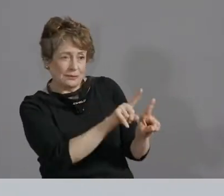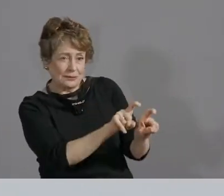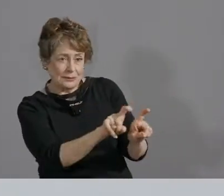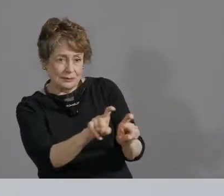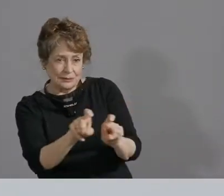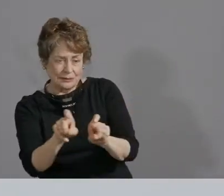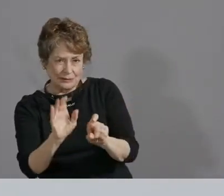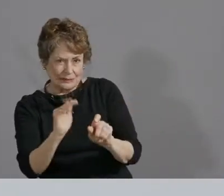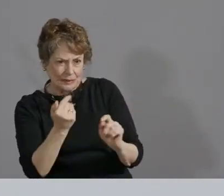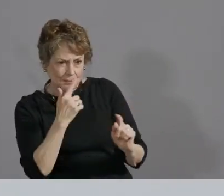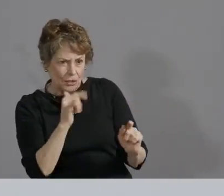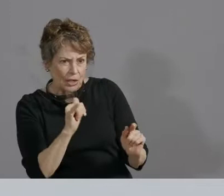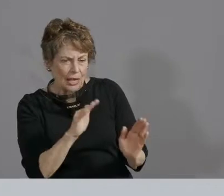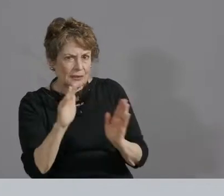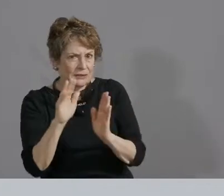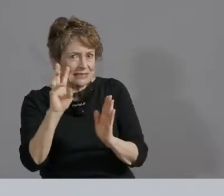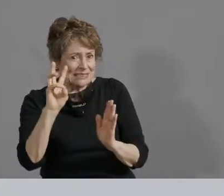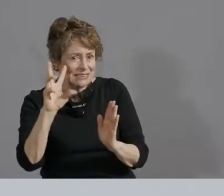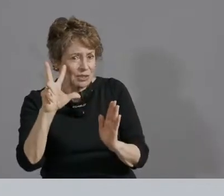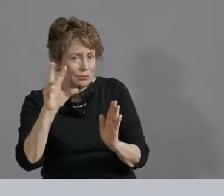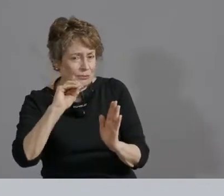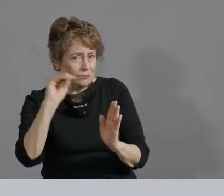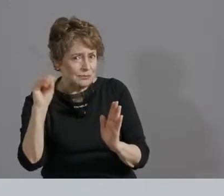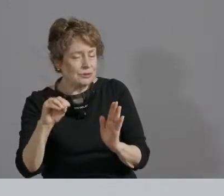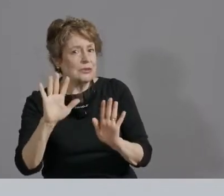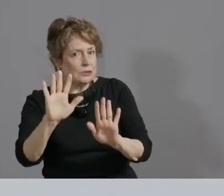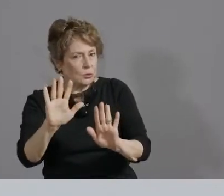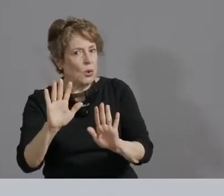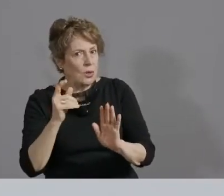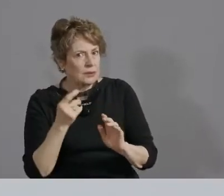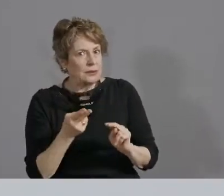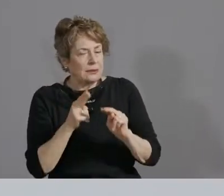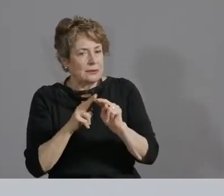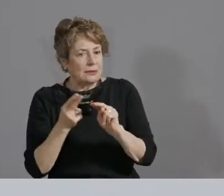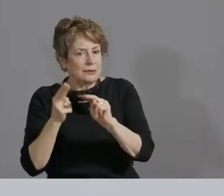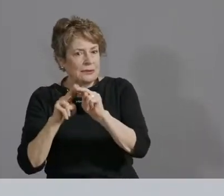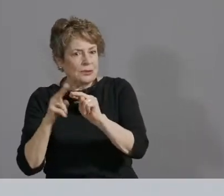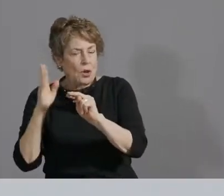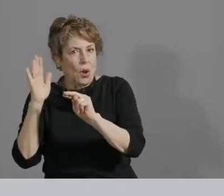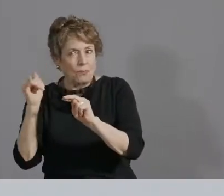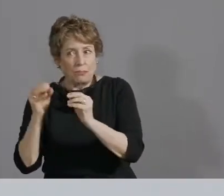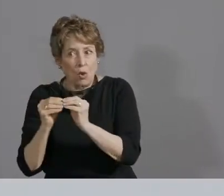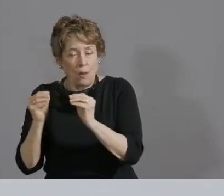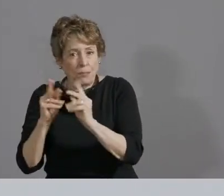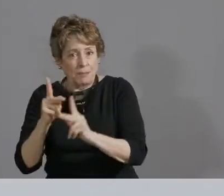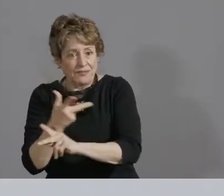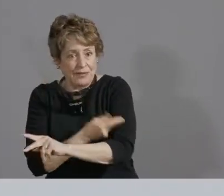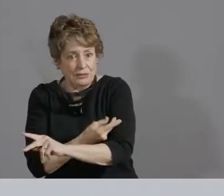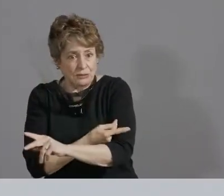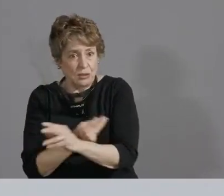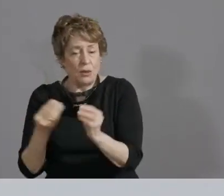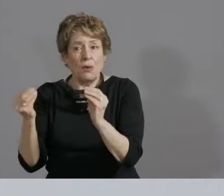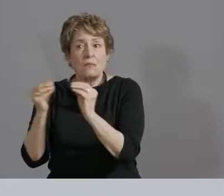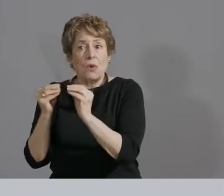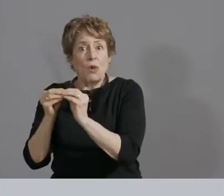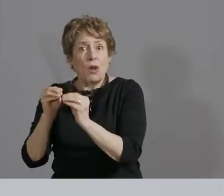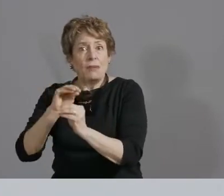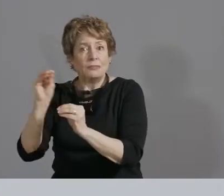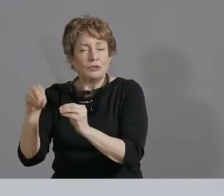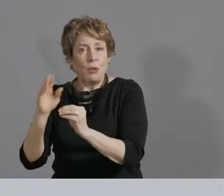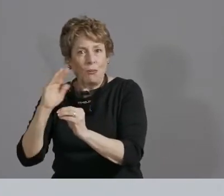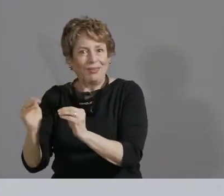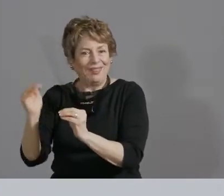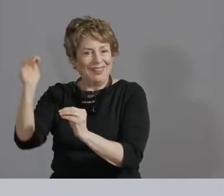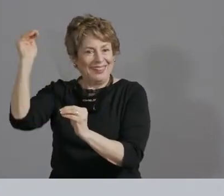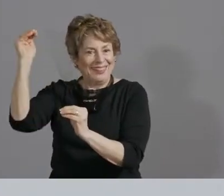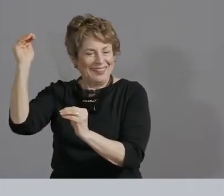it continues to climb. And as we see more and more people get vaccinated and have good results, I think that that's promising.